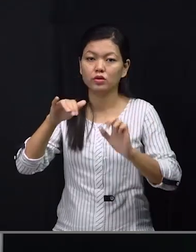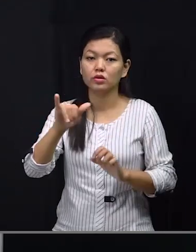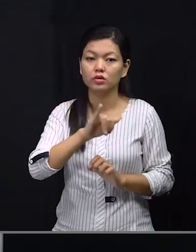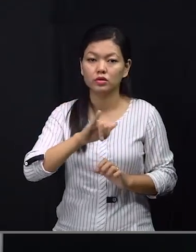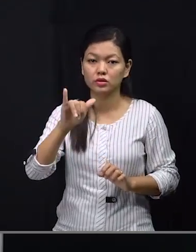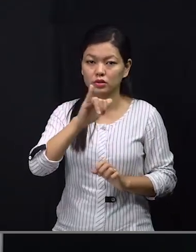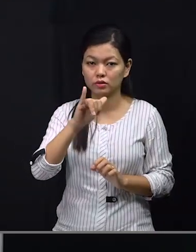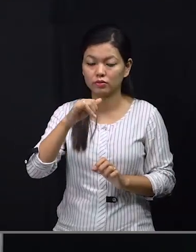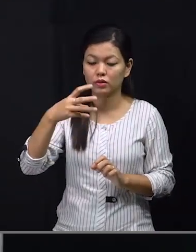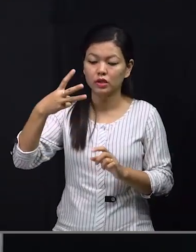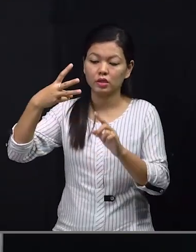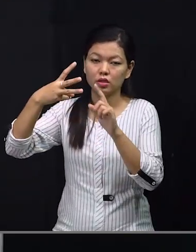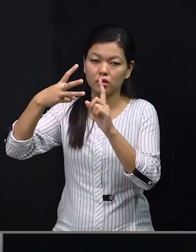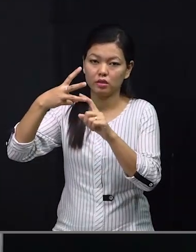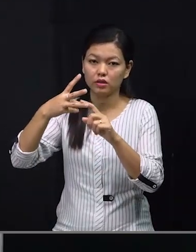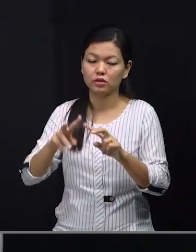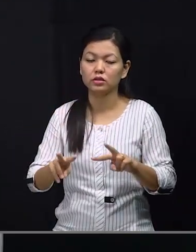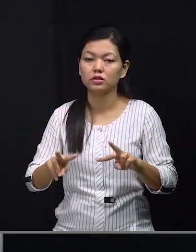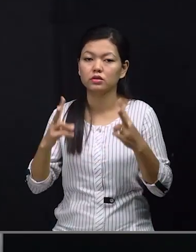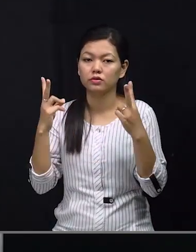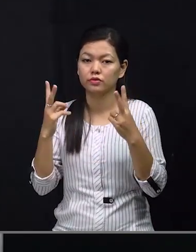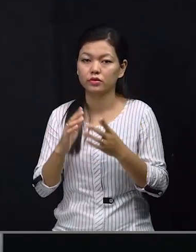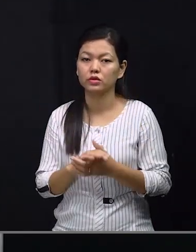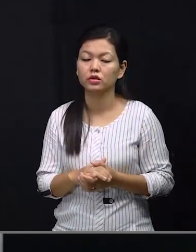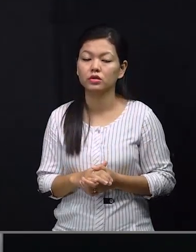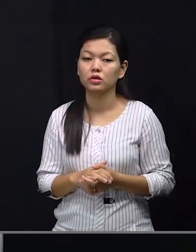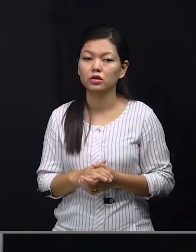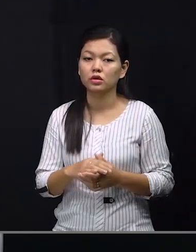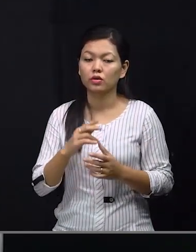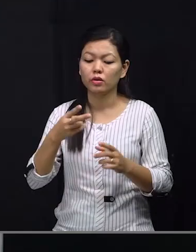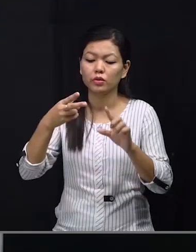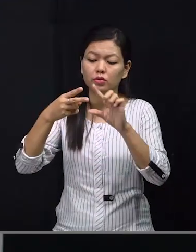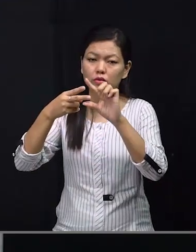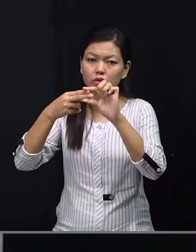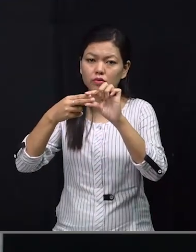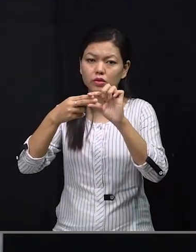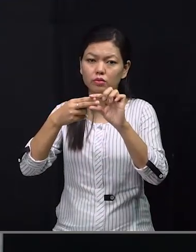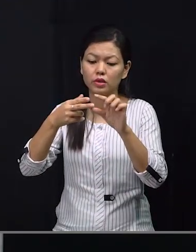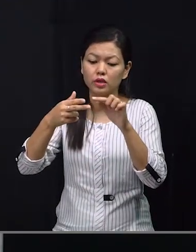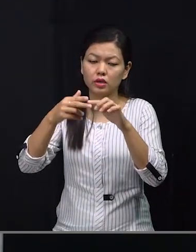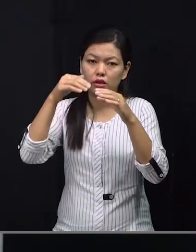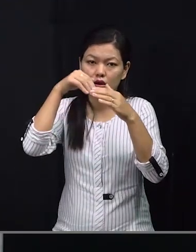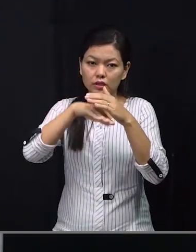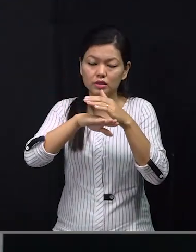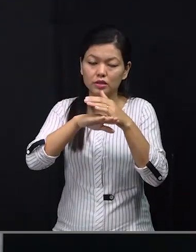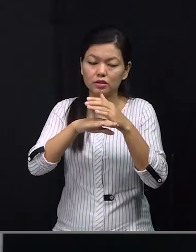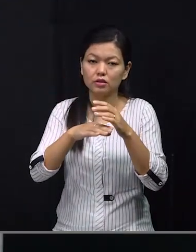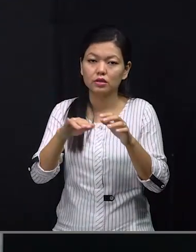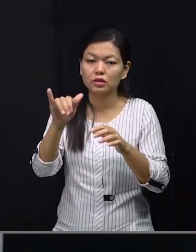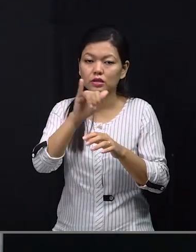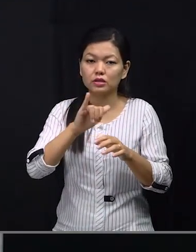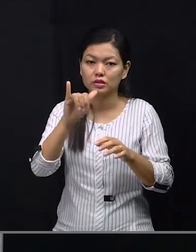symmetrical, and being more symmetrical, they fit more closely in their solid crystal lattices. The more